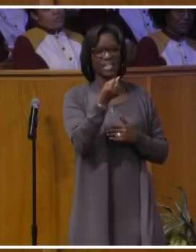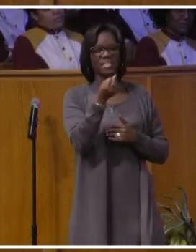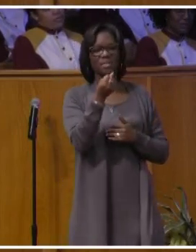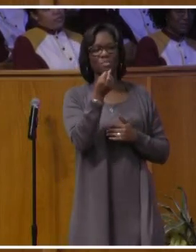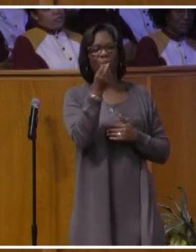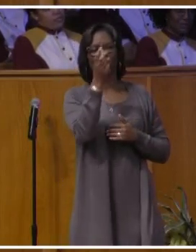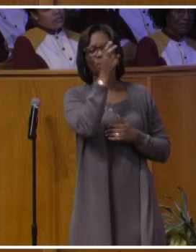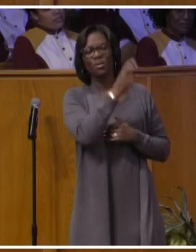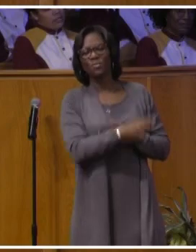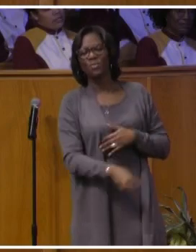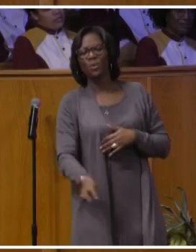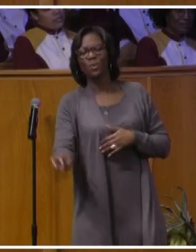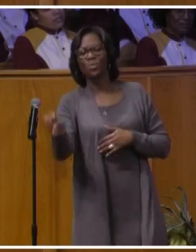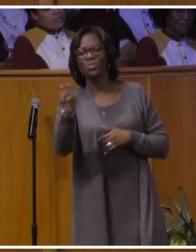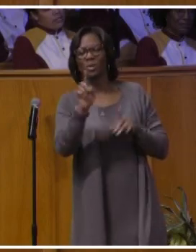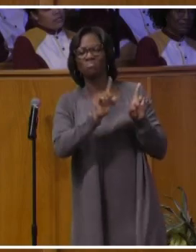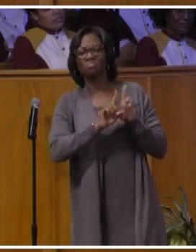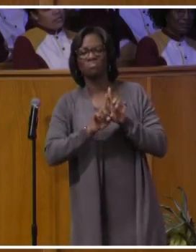trip.